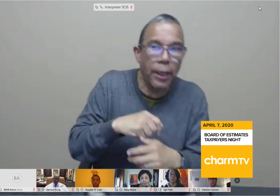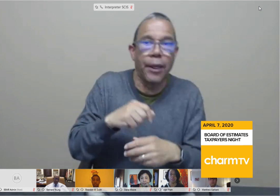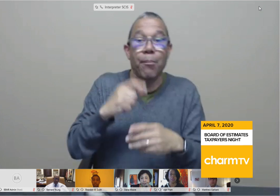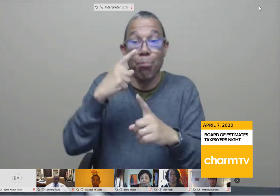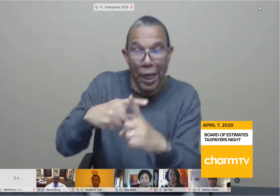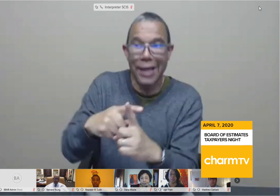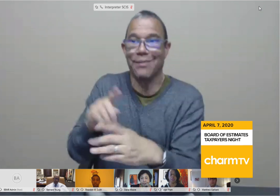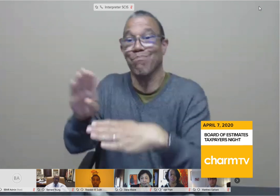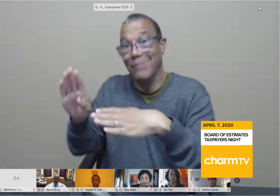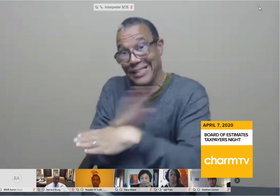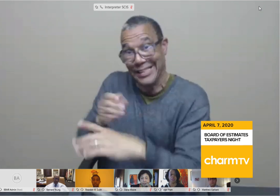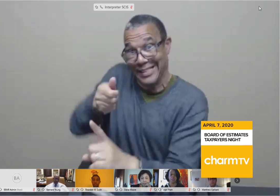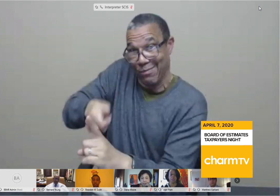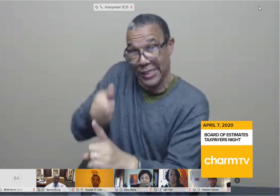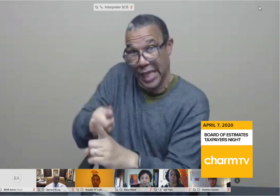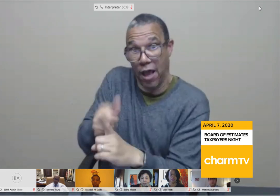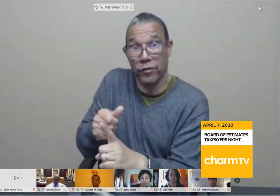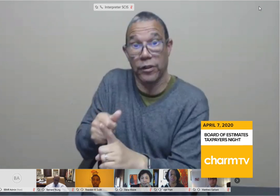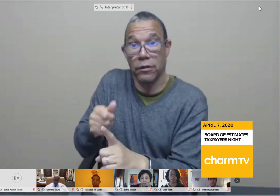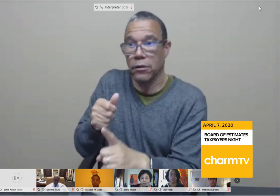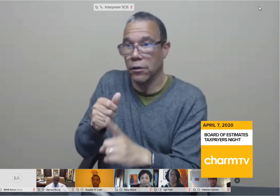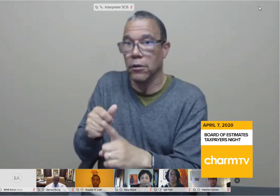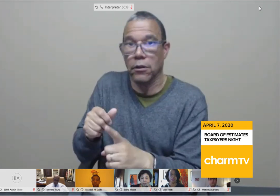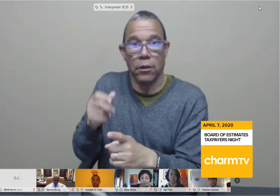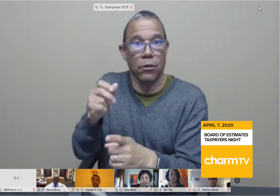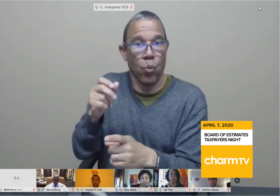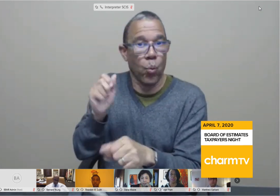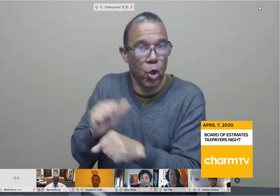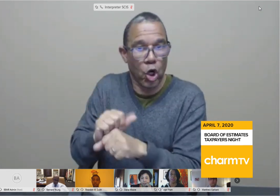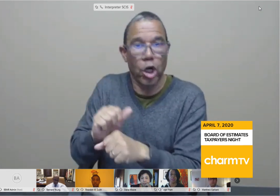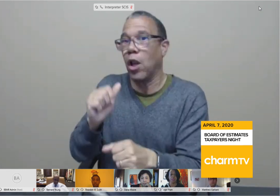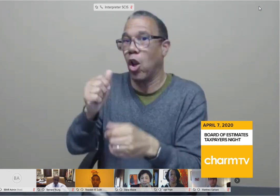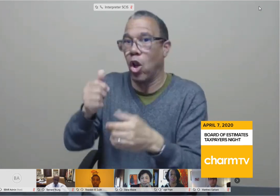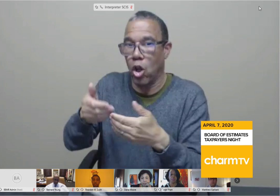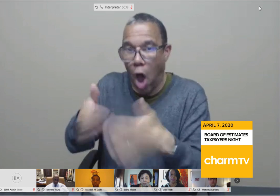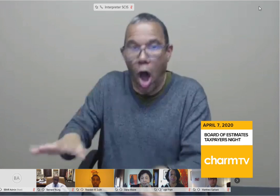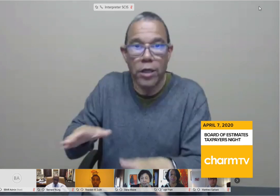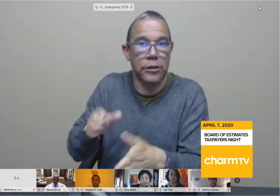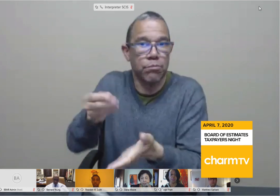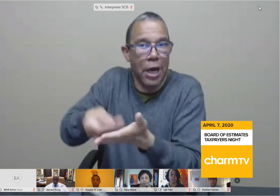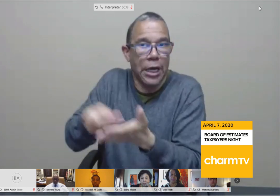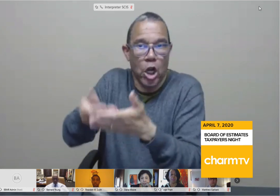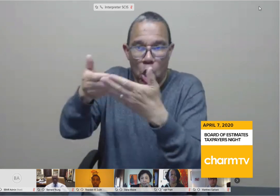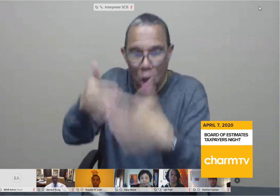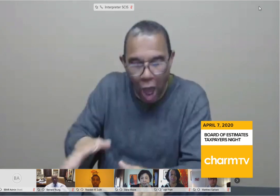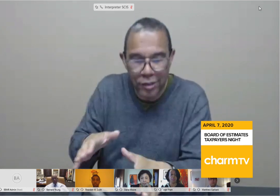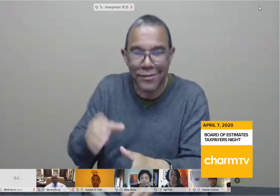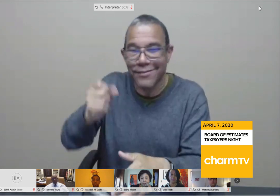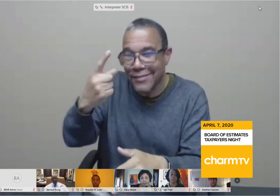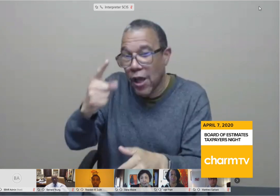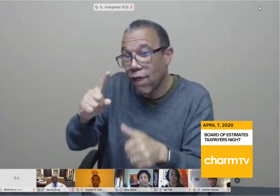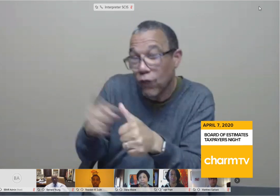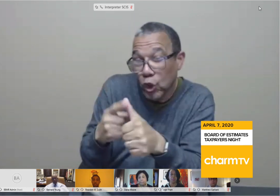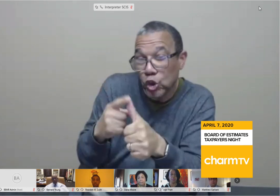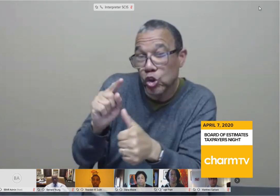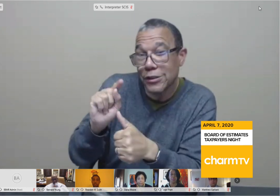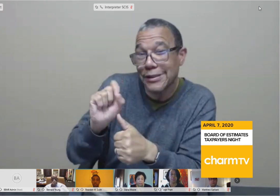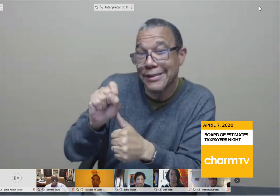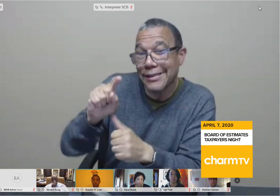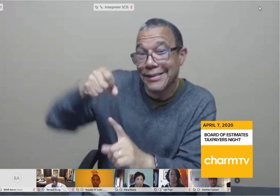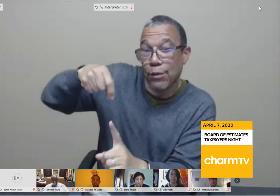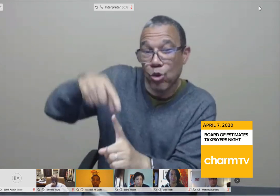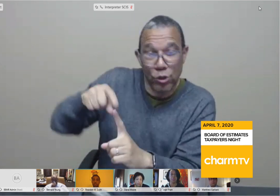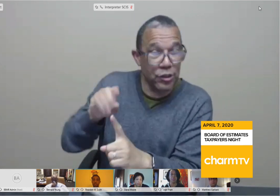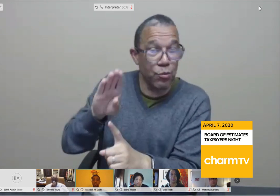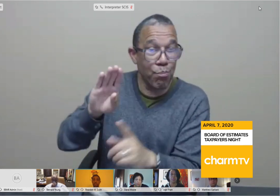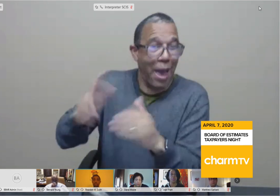hardships. There were provisions for local and state governments, but our instinct is in the next round, there might be an opportunity for more help for cities